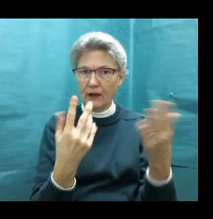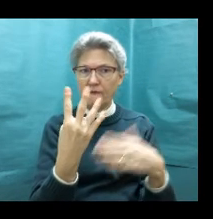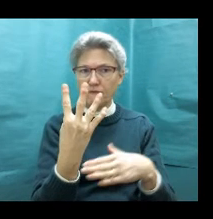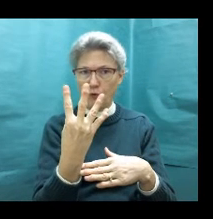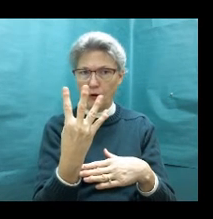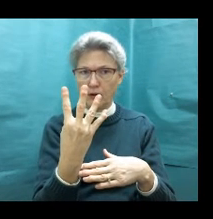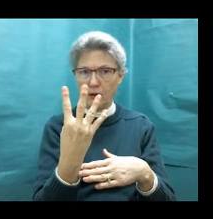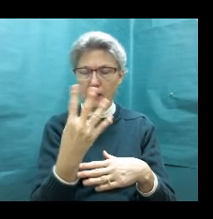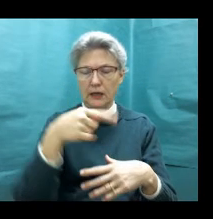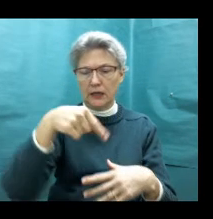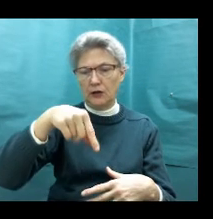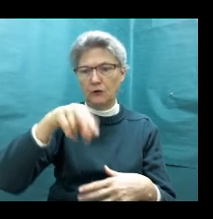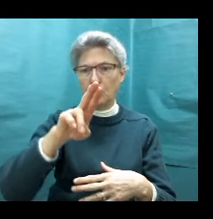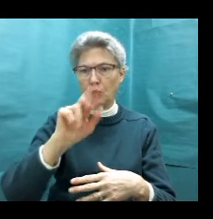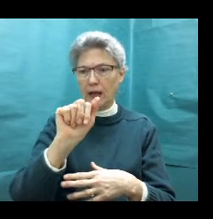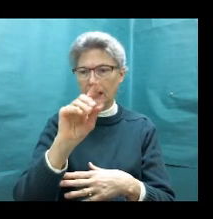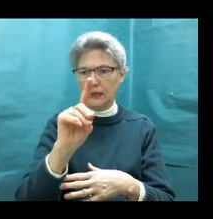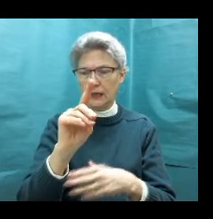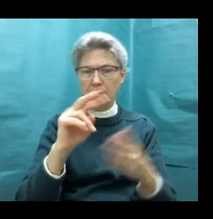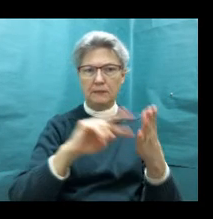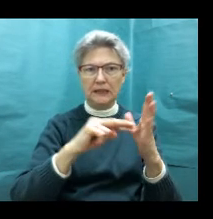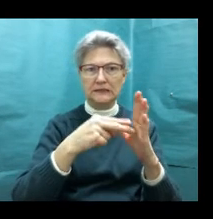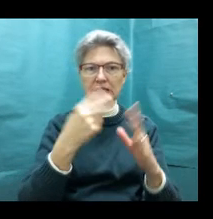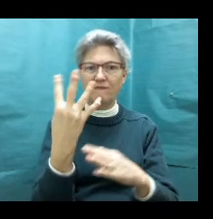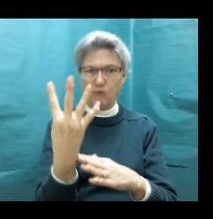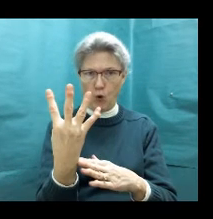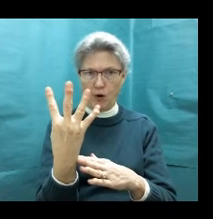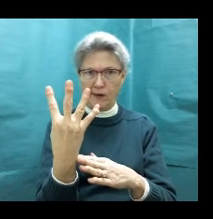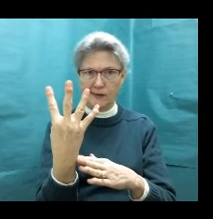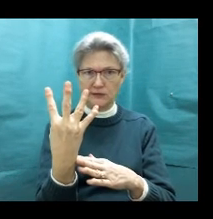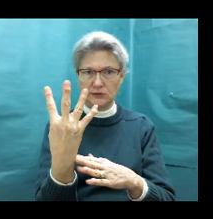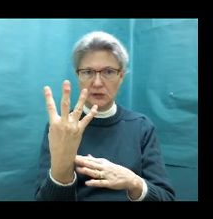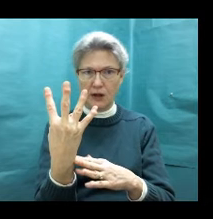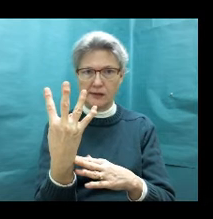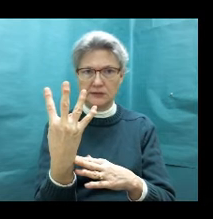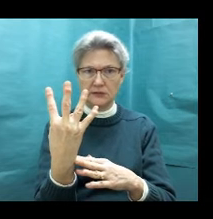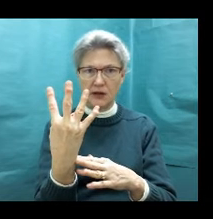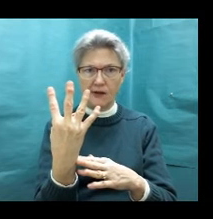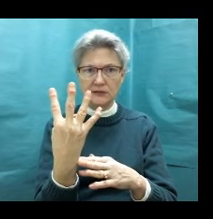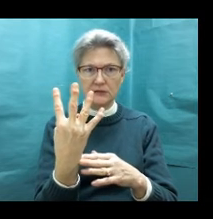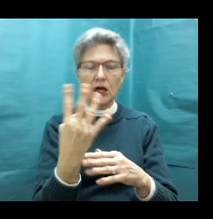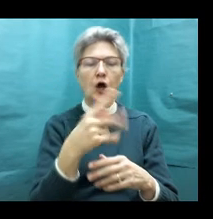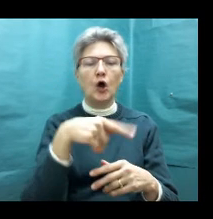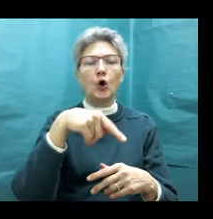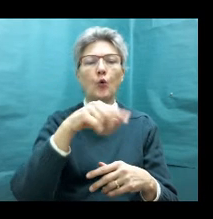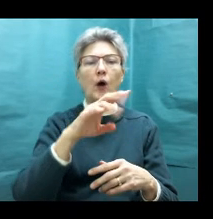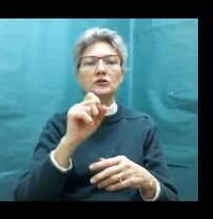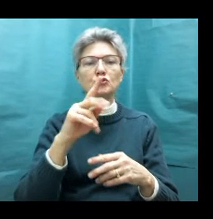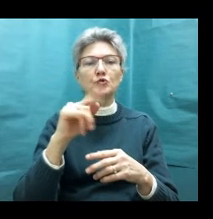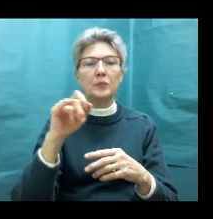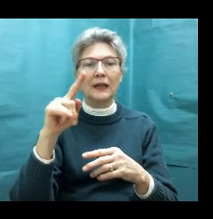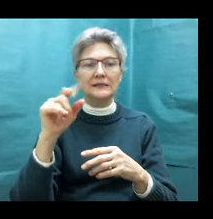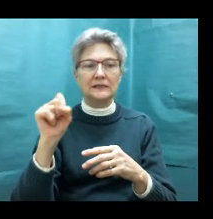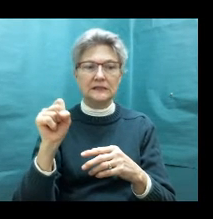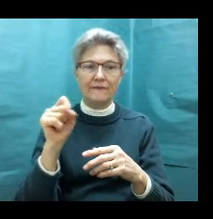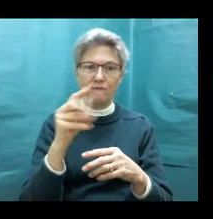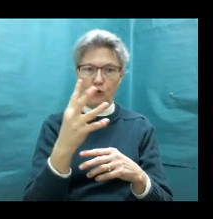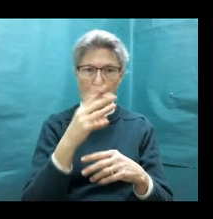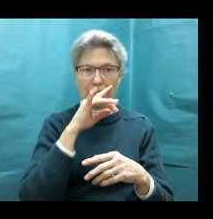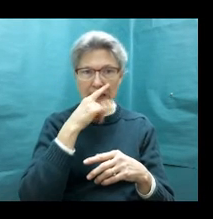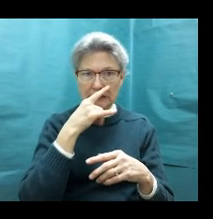means four, right? Like four quadruplets, it's 4 kids. Quadrilaterals